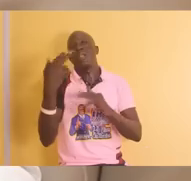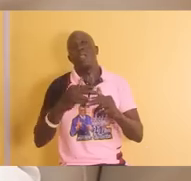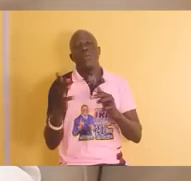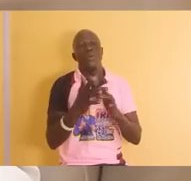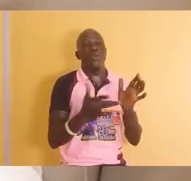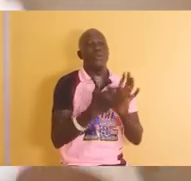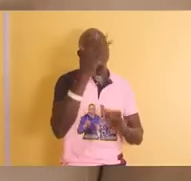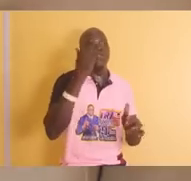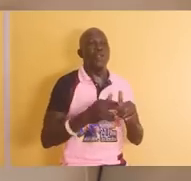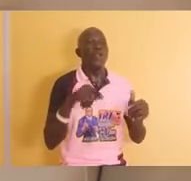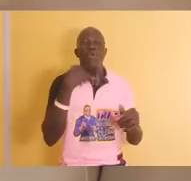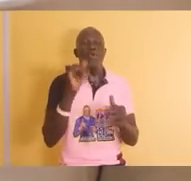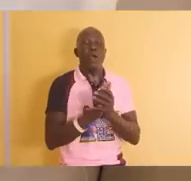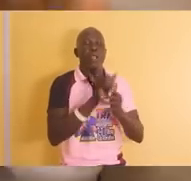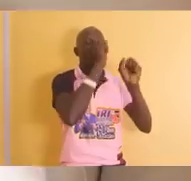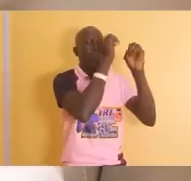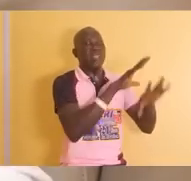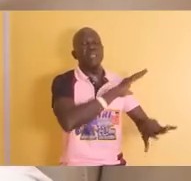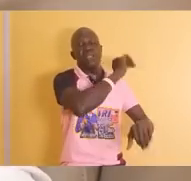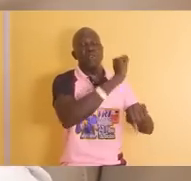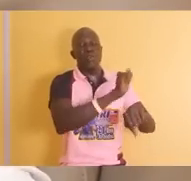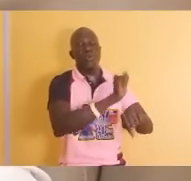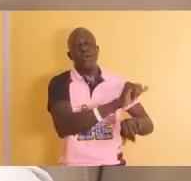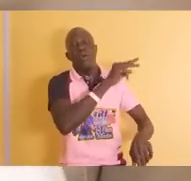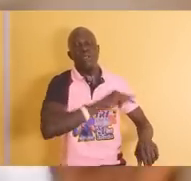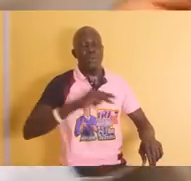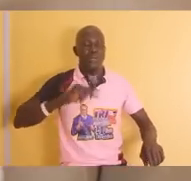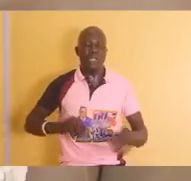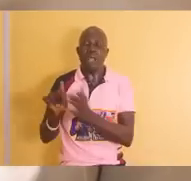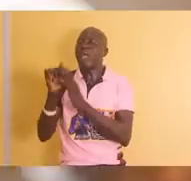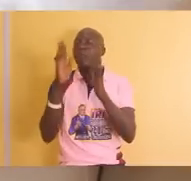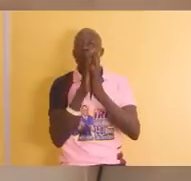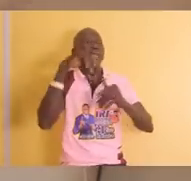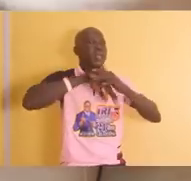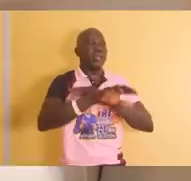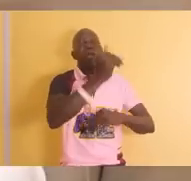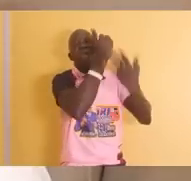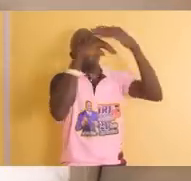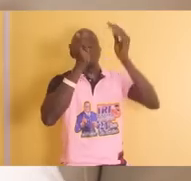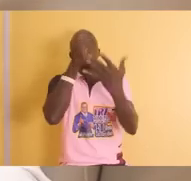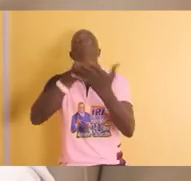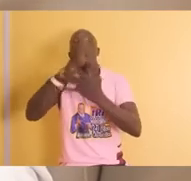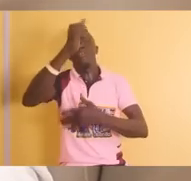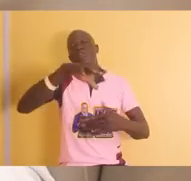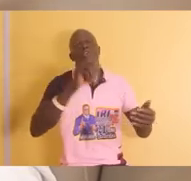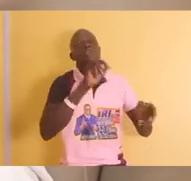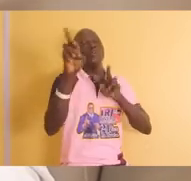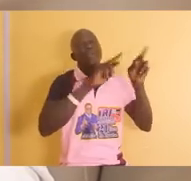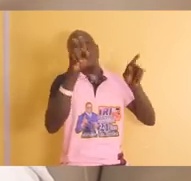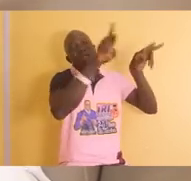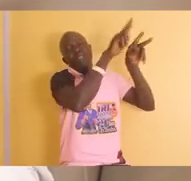boat apart in the name of Jesus bless you all the blessings go son Jesus oh my bless I hear